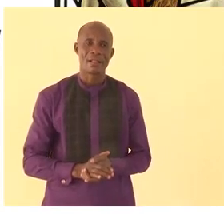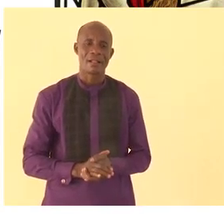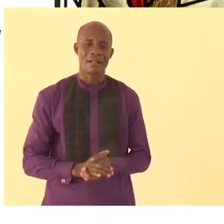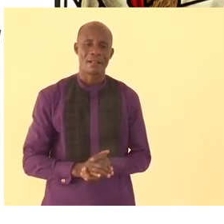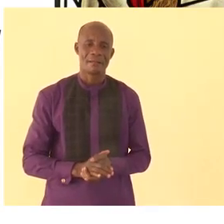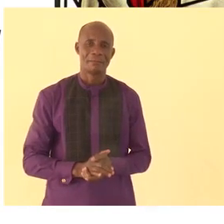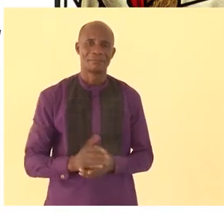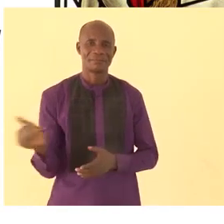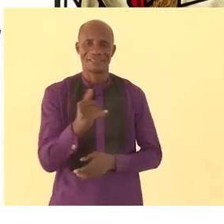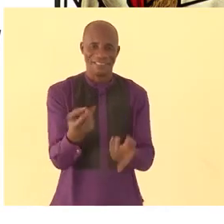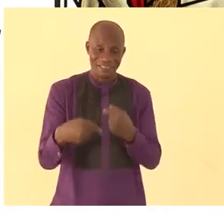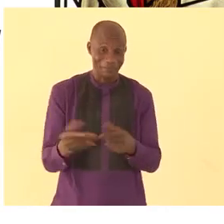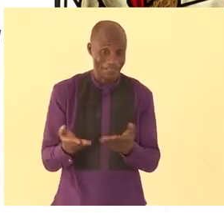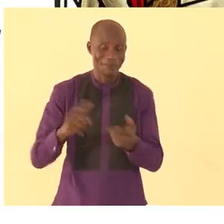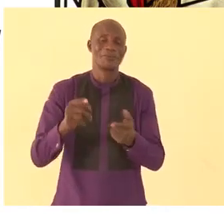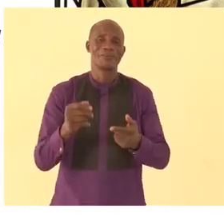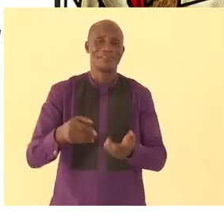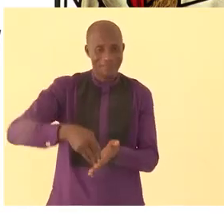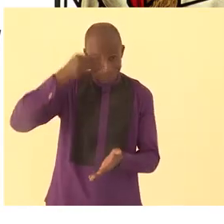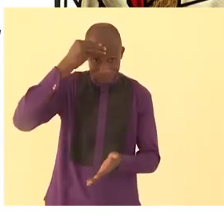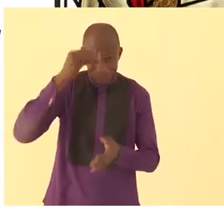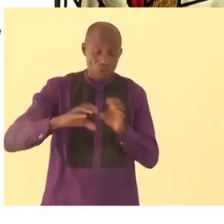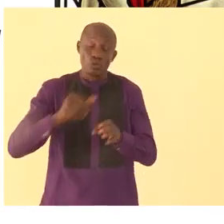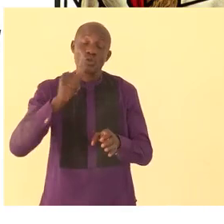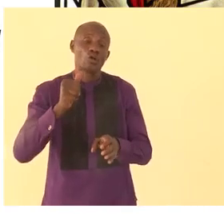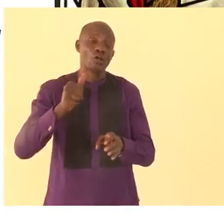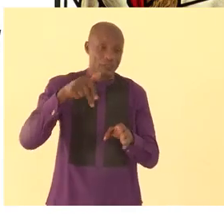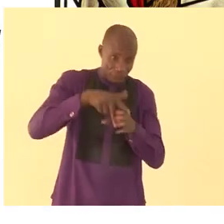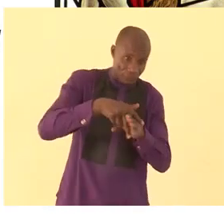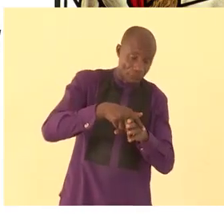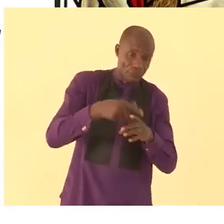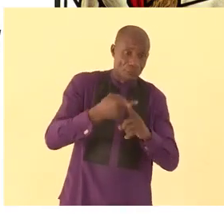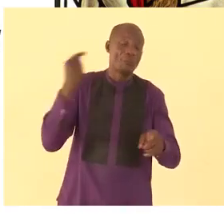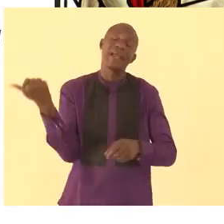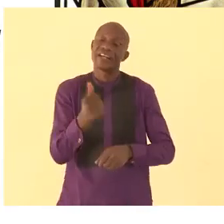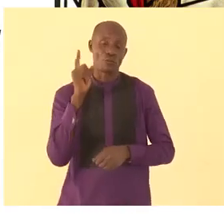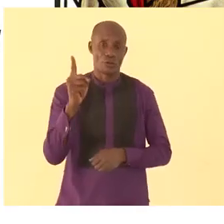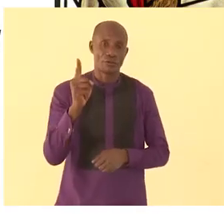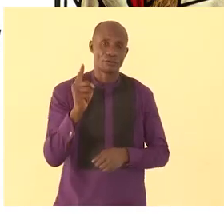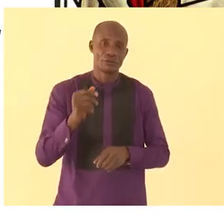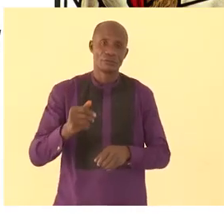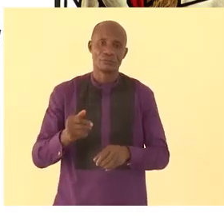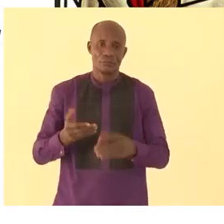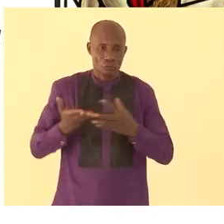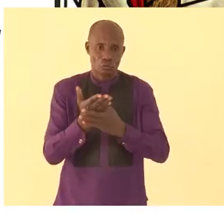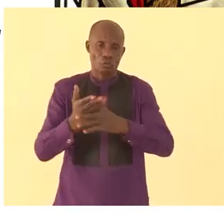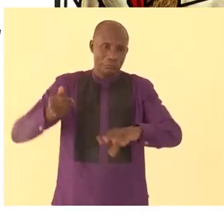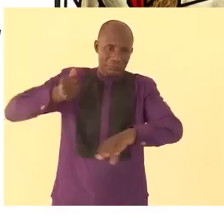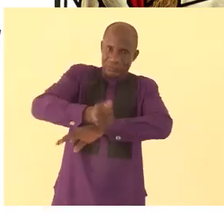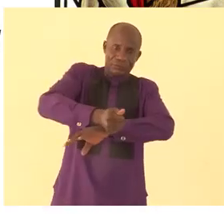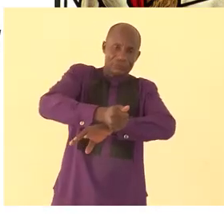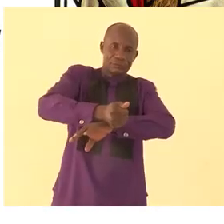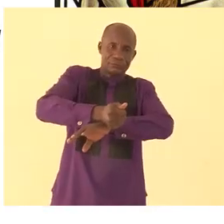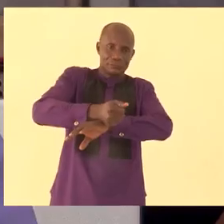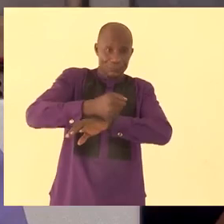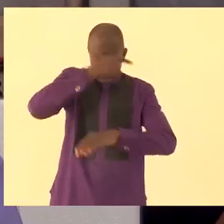It's like they came here to learn. Do not extort money from anyone through intimidation. Because once